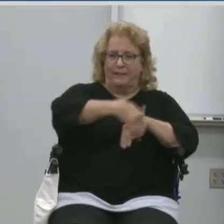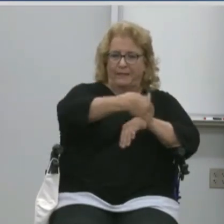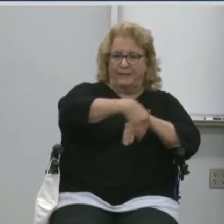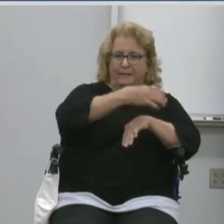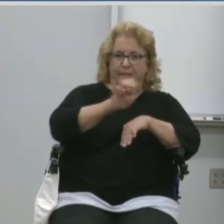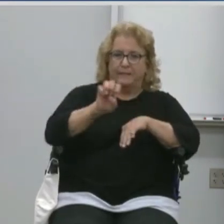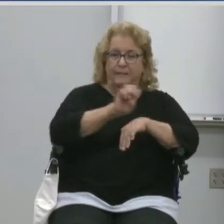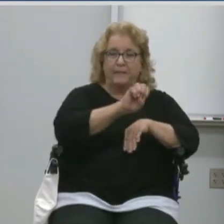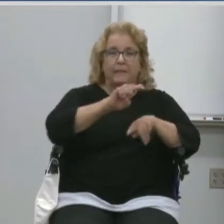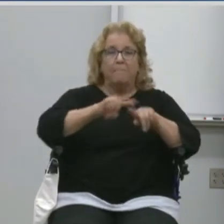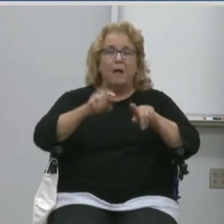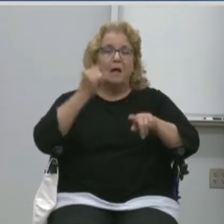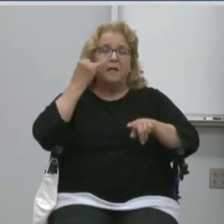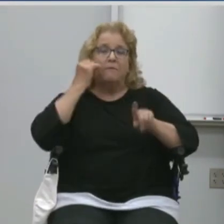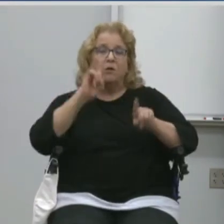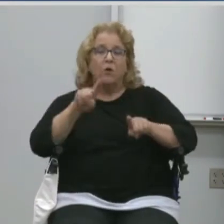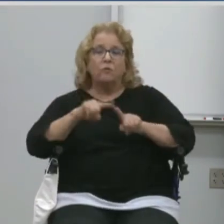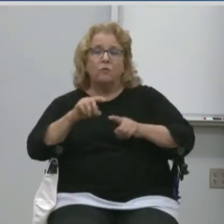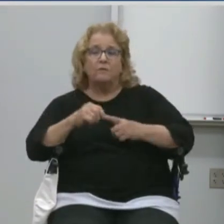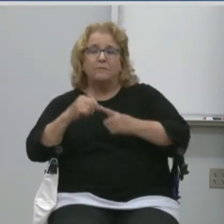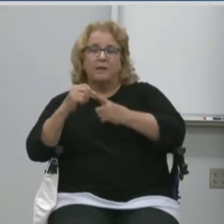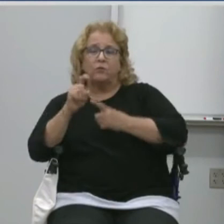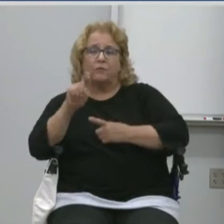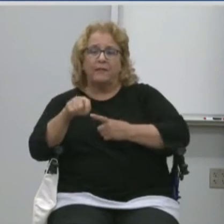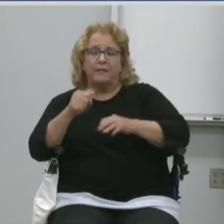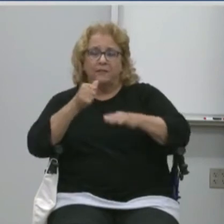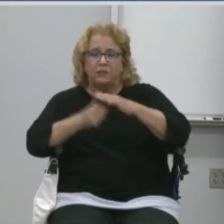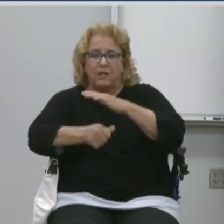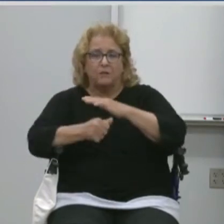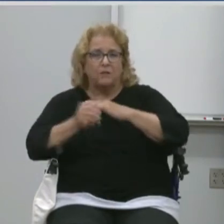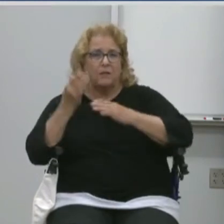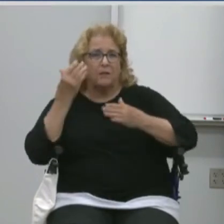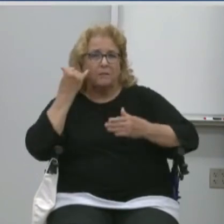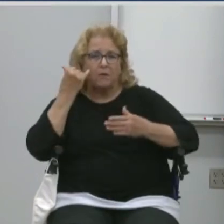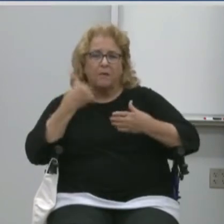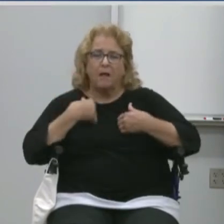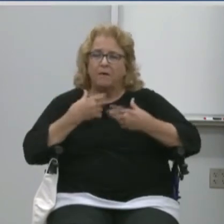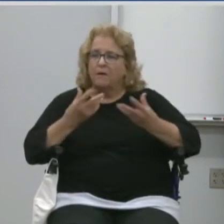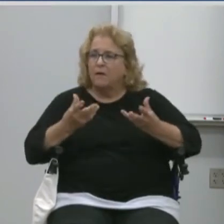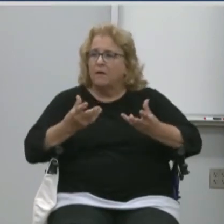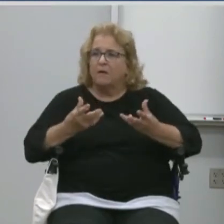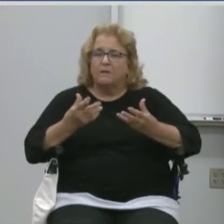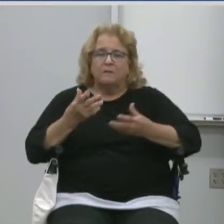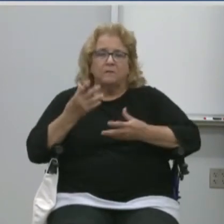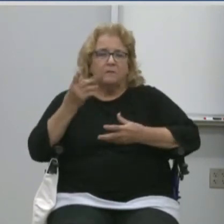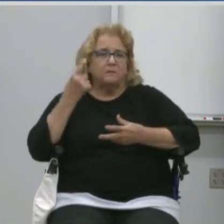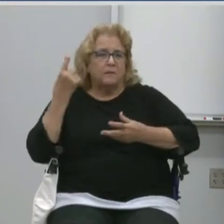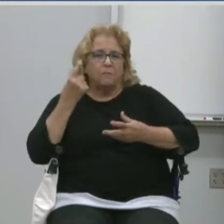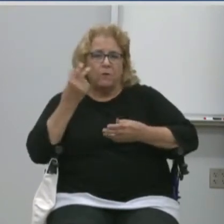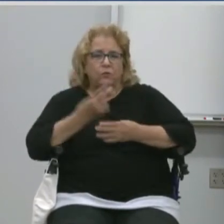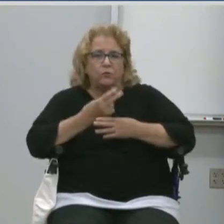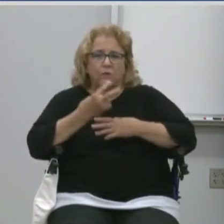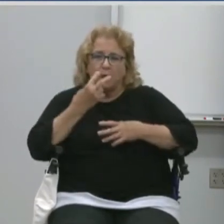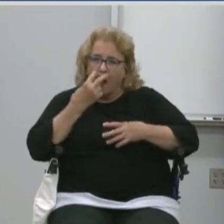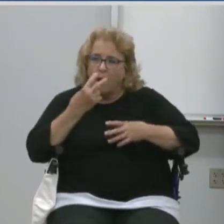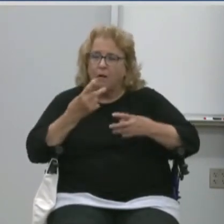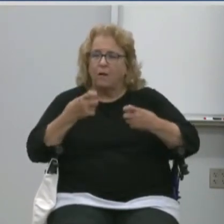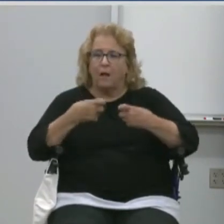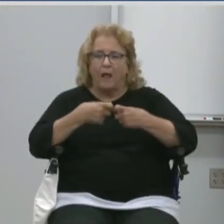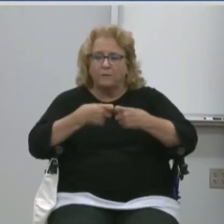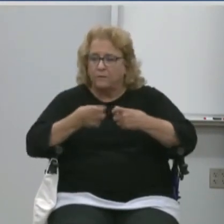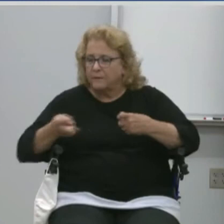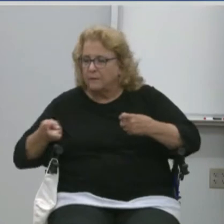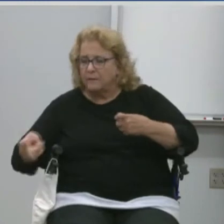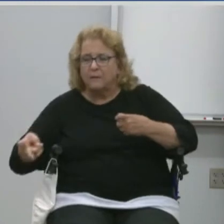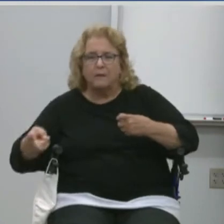if you go to a special needs shelter, those are wonderful because if you have an oxygen concentrator and you're concerned about an electrical appliance and you're